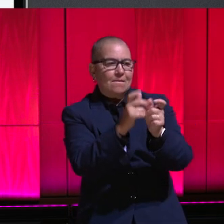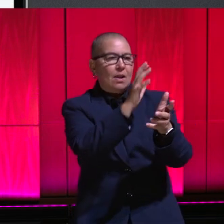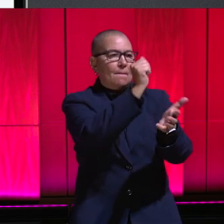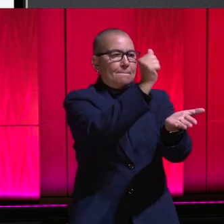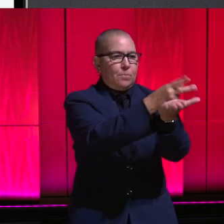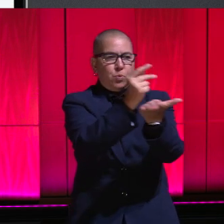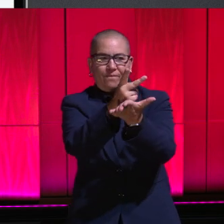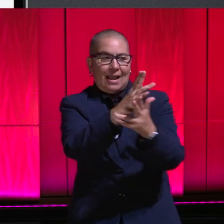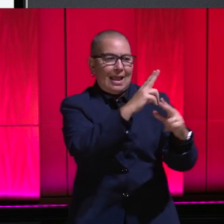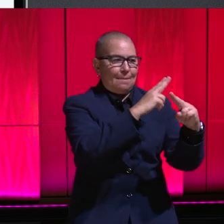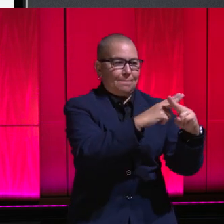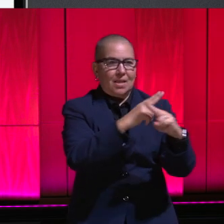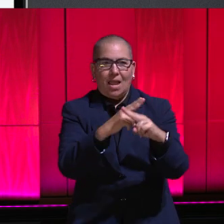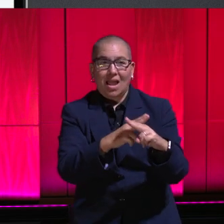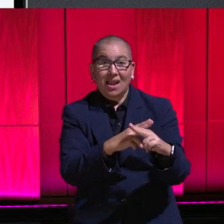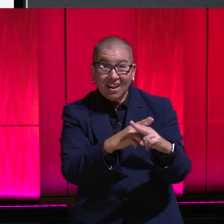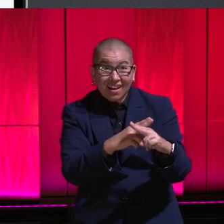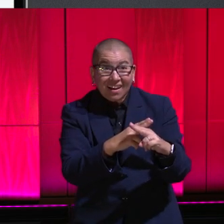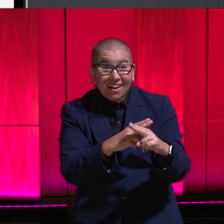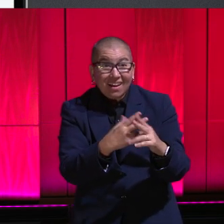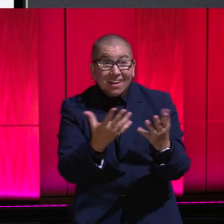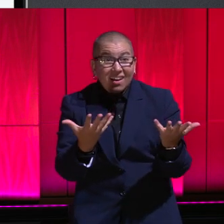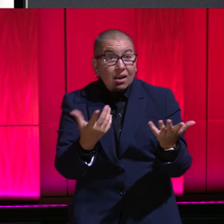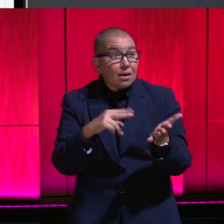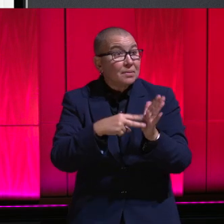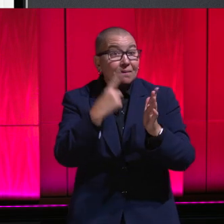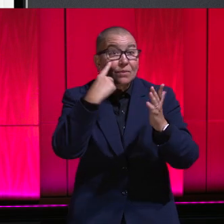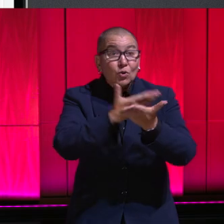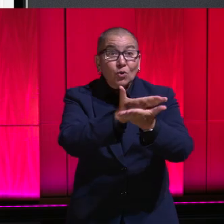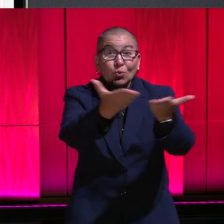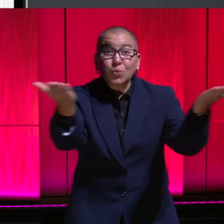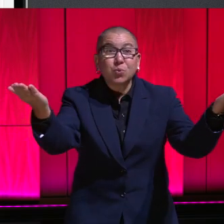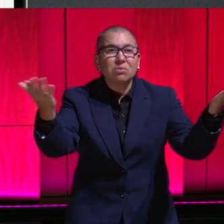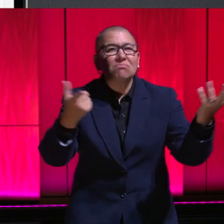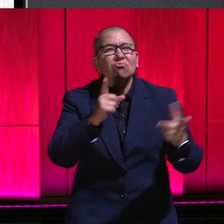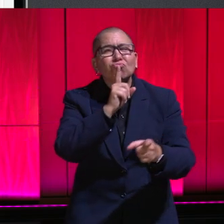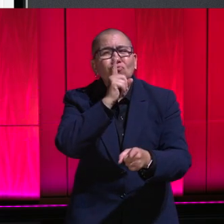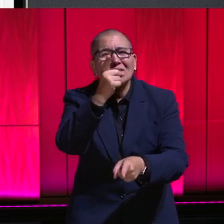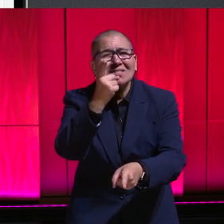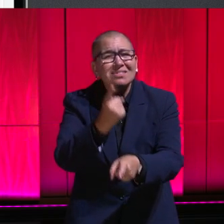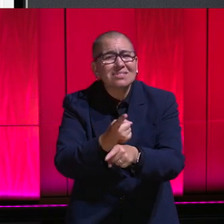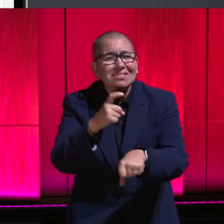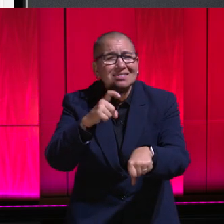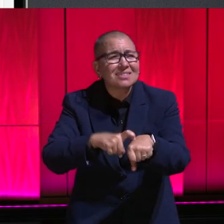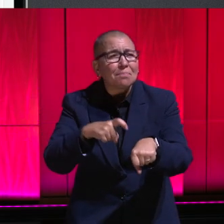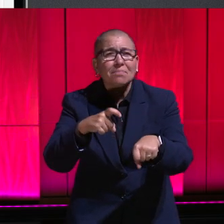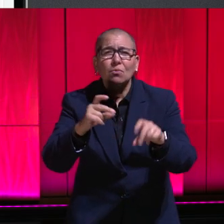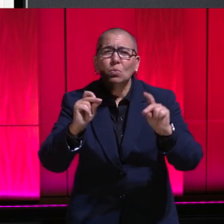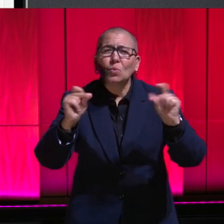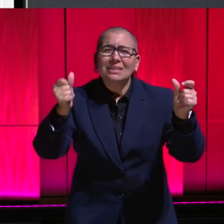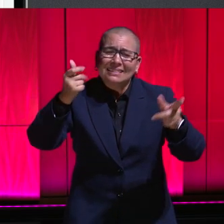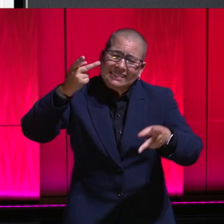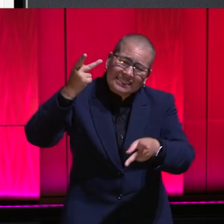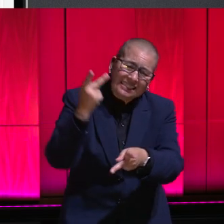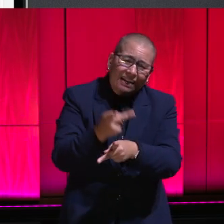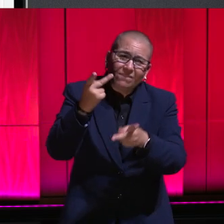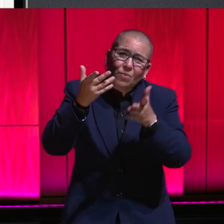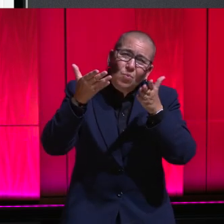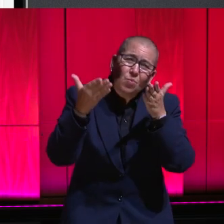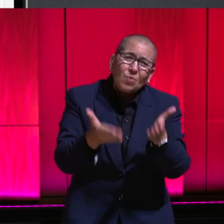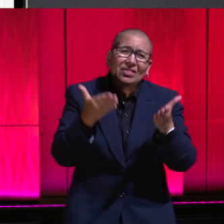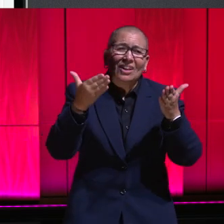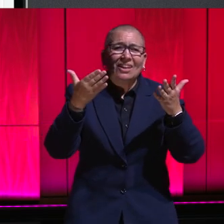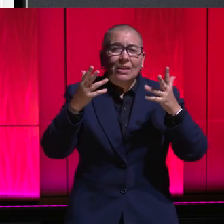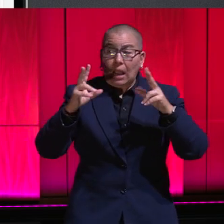you faster response times, improved security assessments, and an improved overall Apple